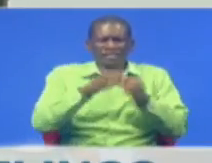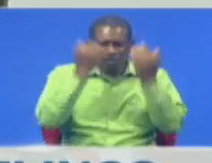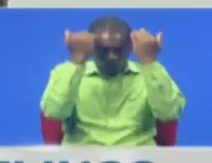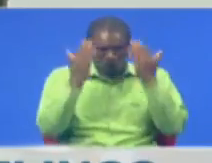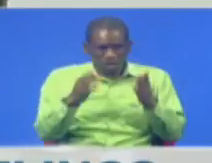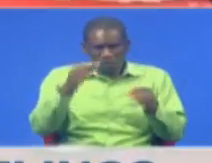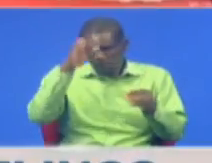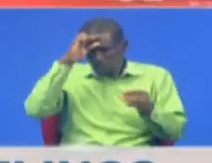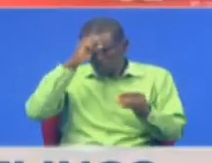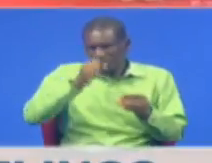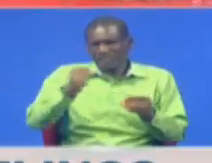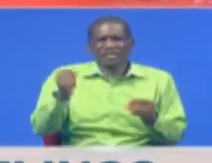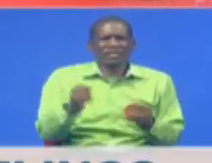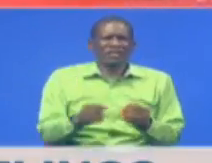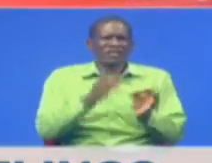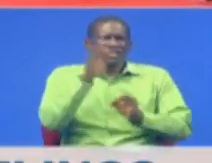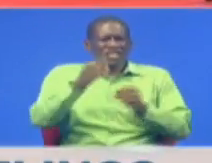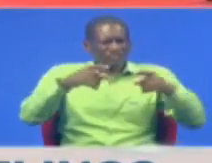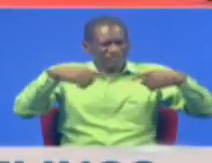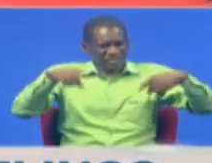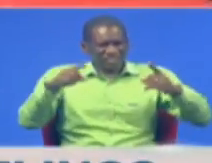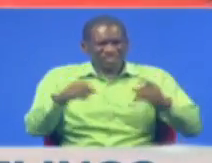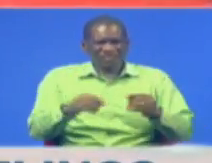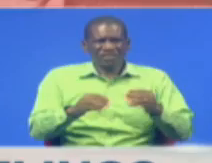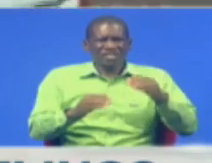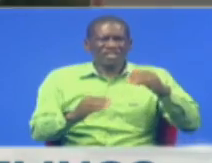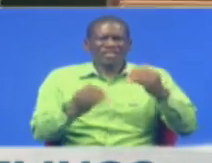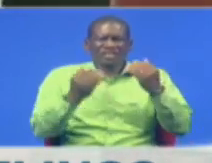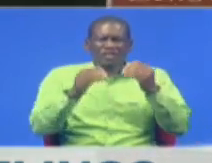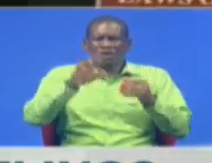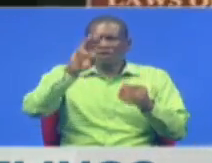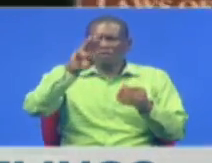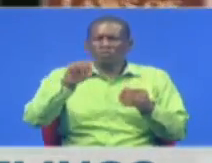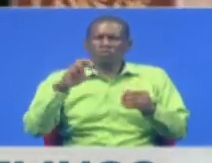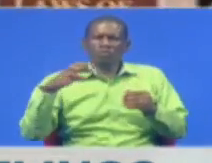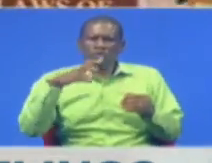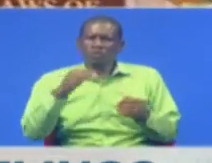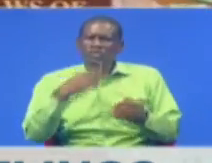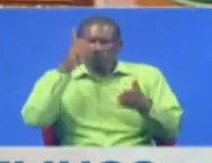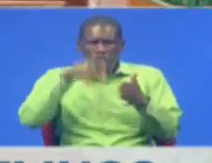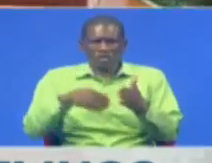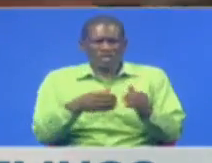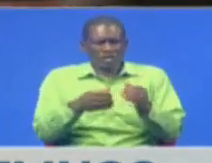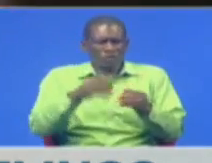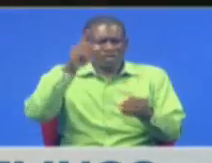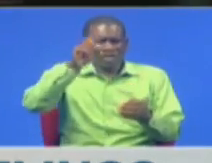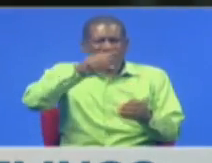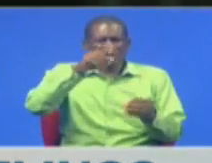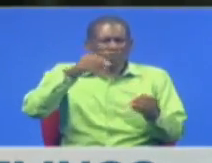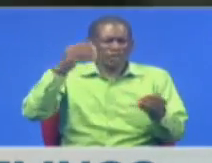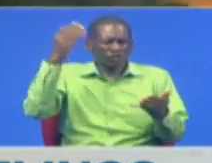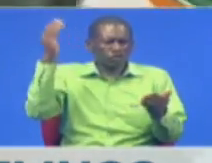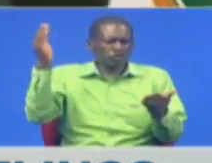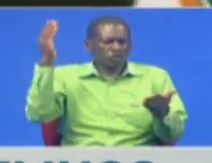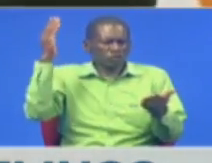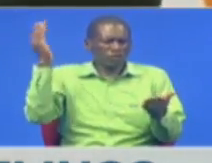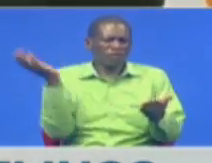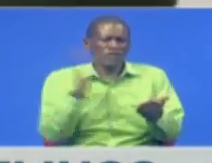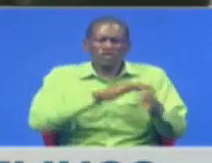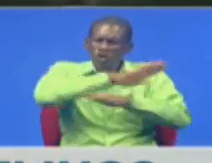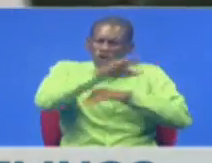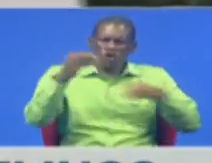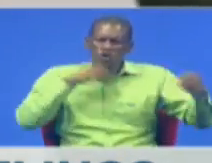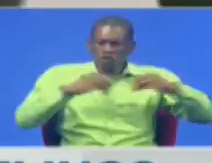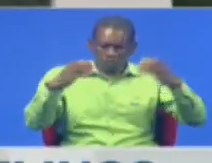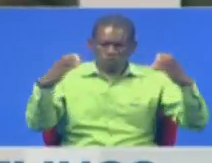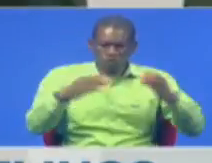government side. If successful, the senior counsel has vowed to dismantle cartels in the judiciary and engage a